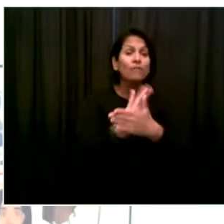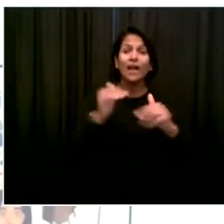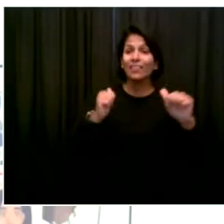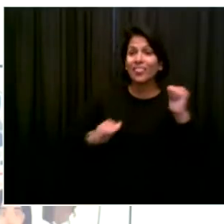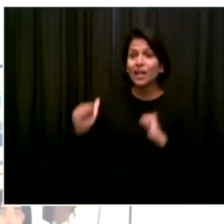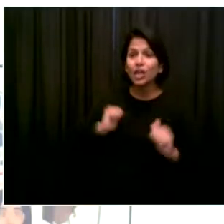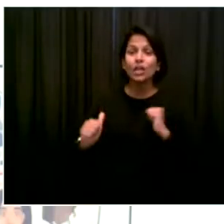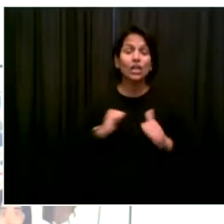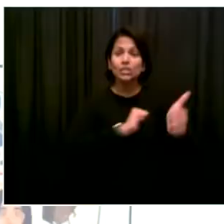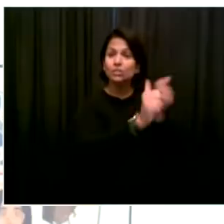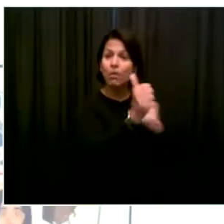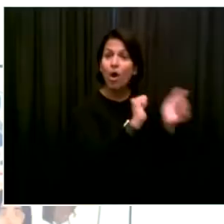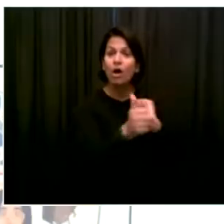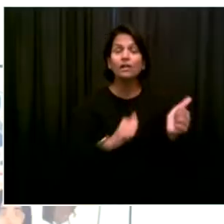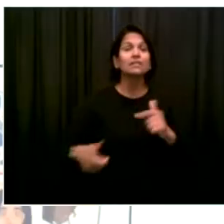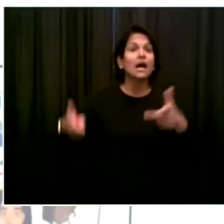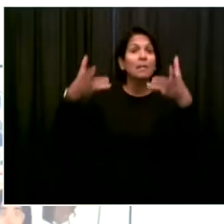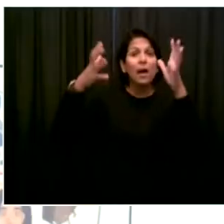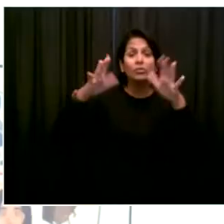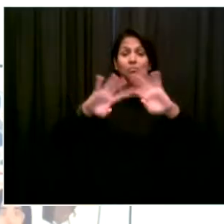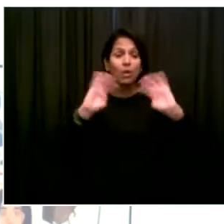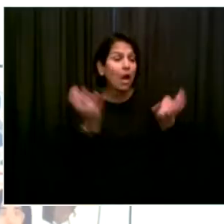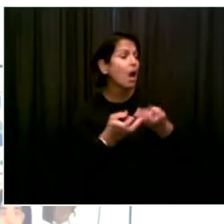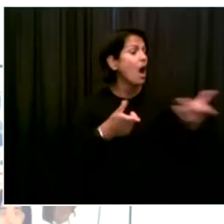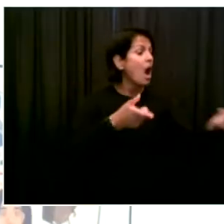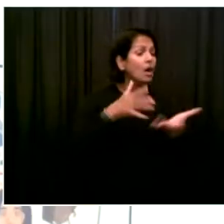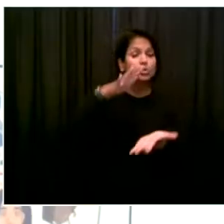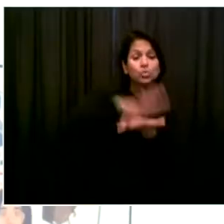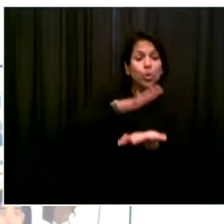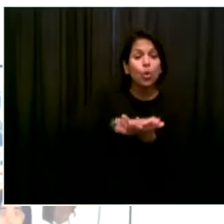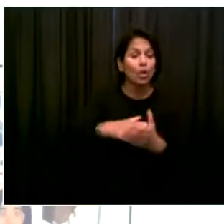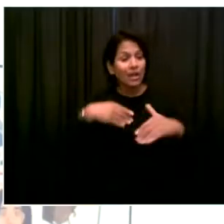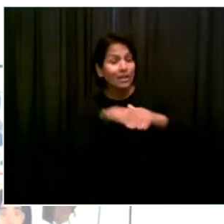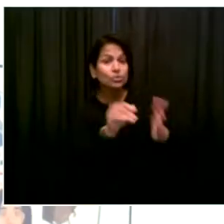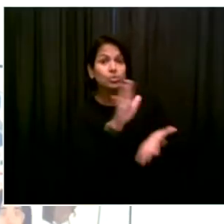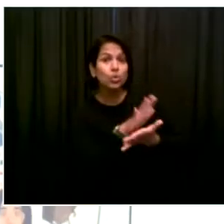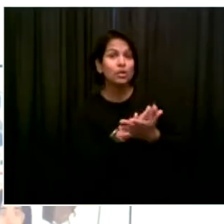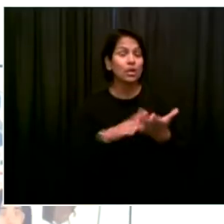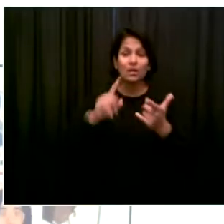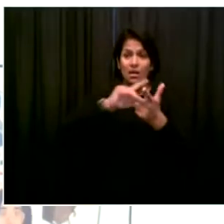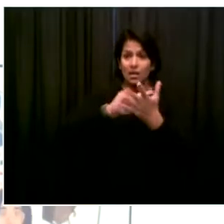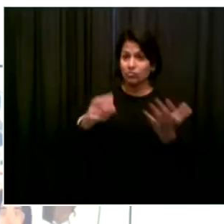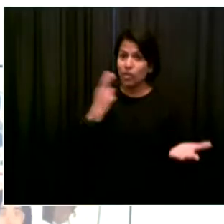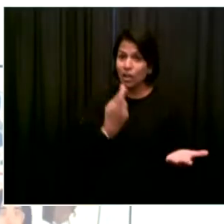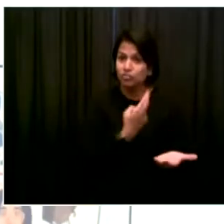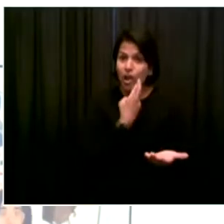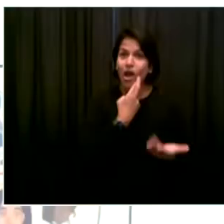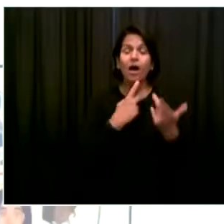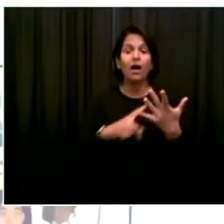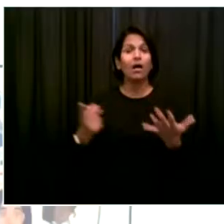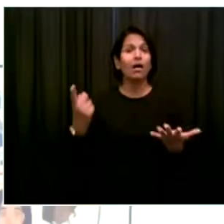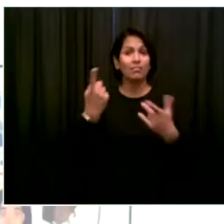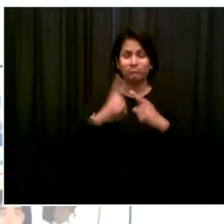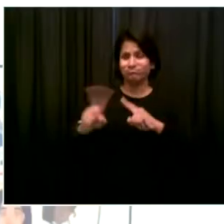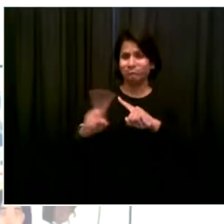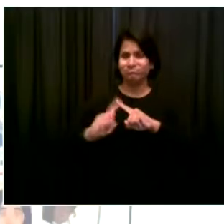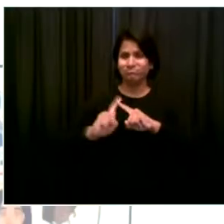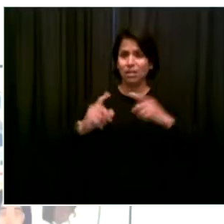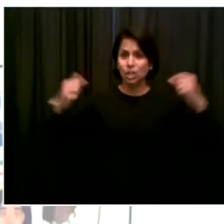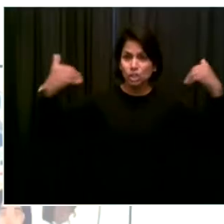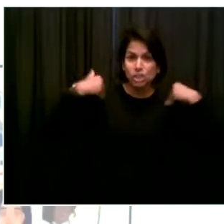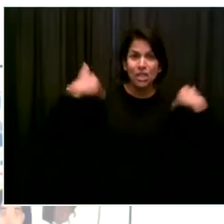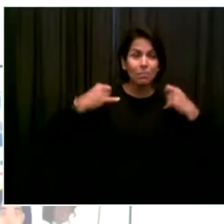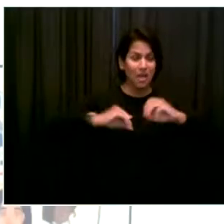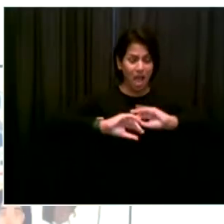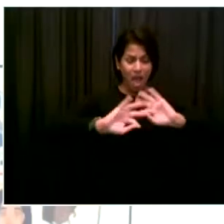leadership and conviction as we continue to climb the ladder. And today marks another historic milestone. I am issuing a commissioner's